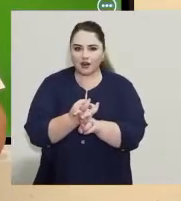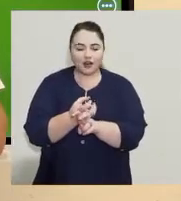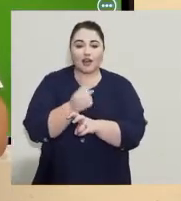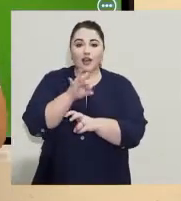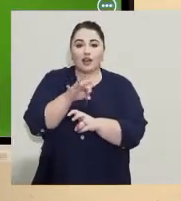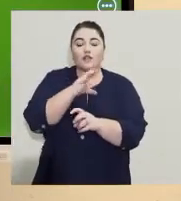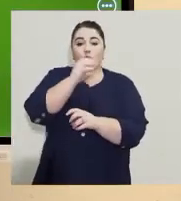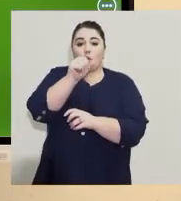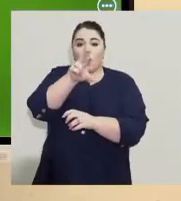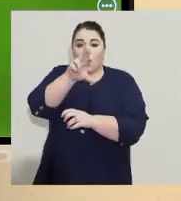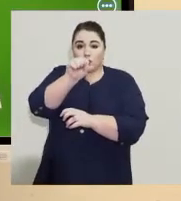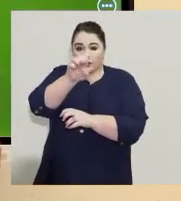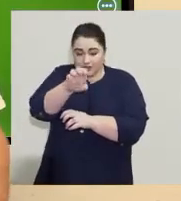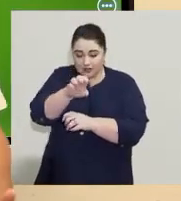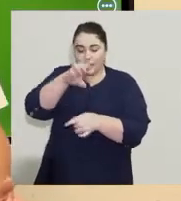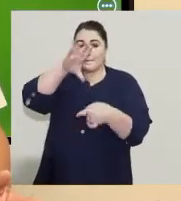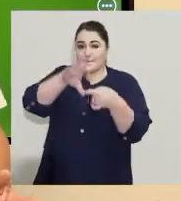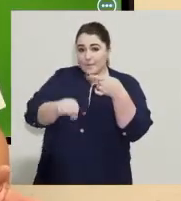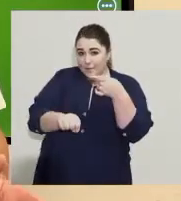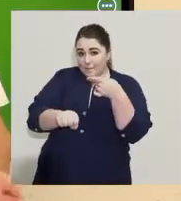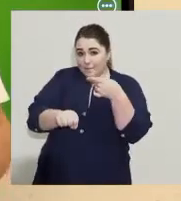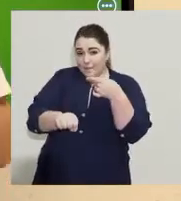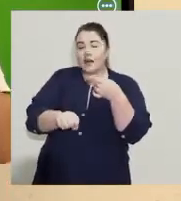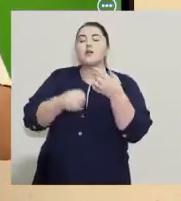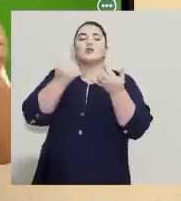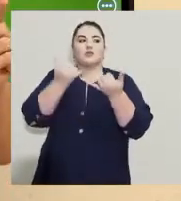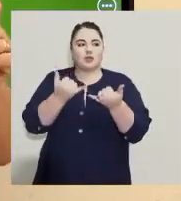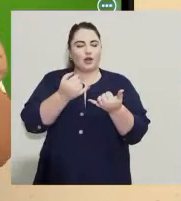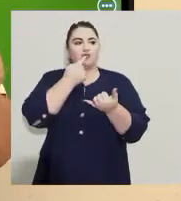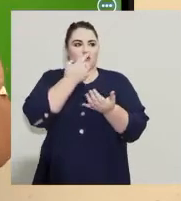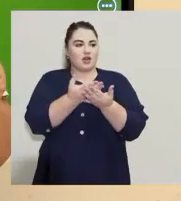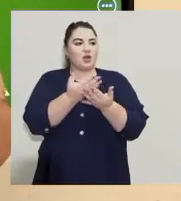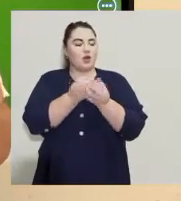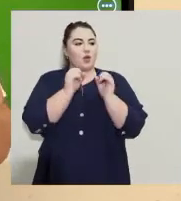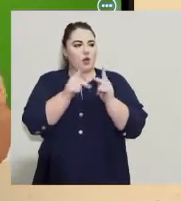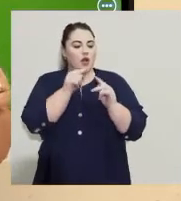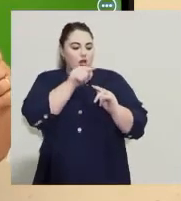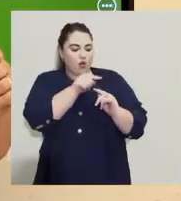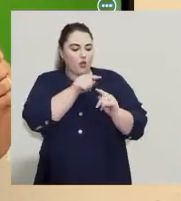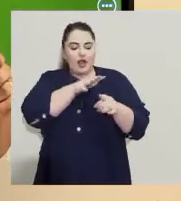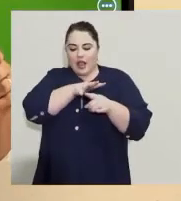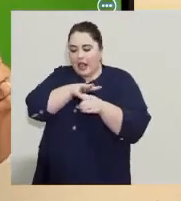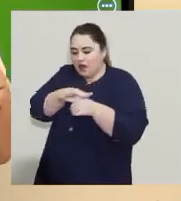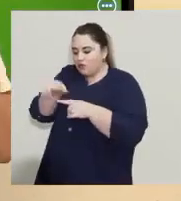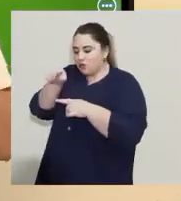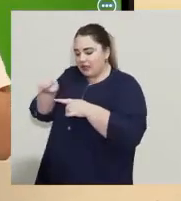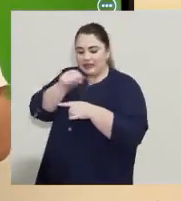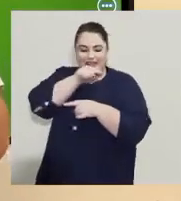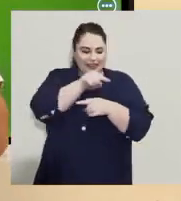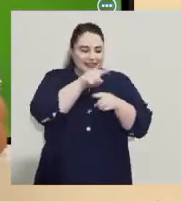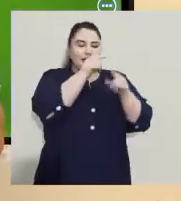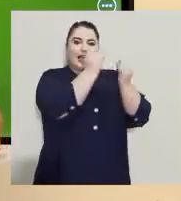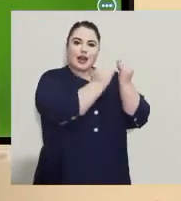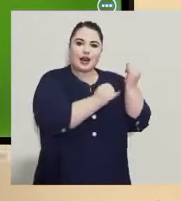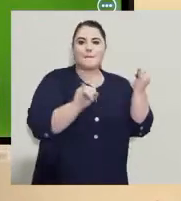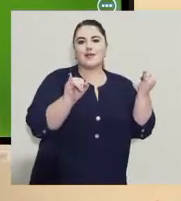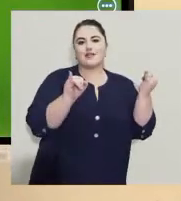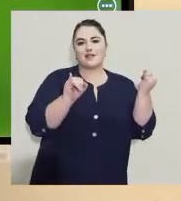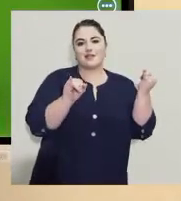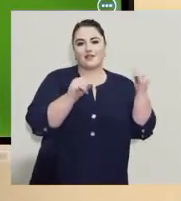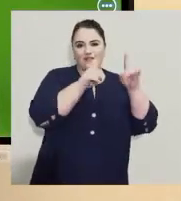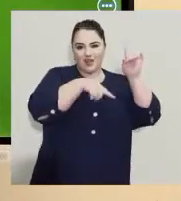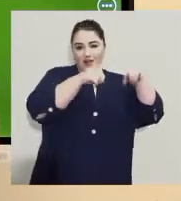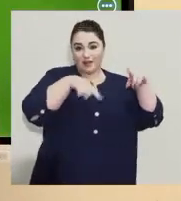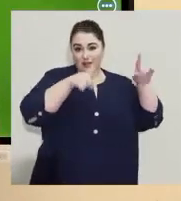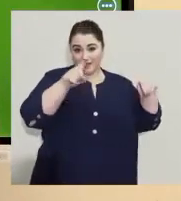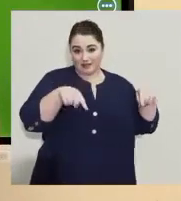not hard. Once you've spotted the cause, that will be the time when you say, okay, you're the cause, you are the independent